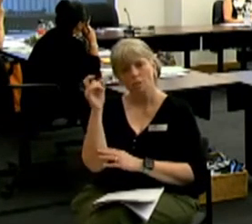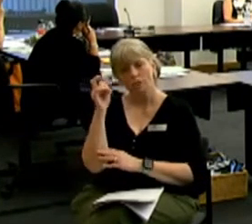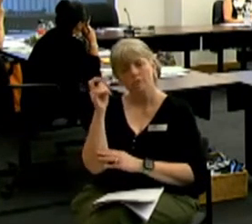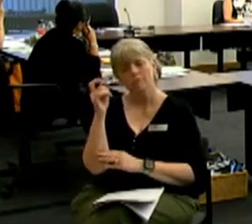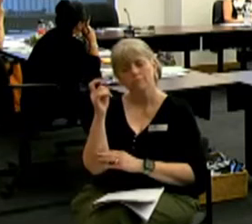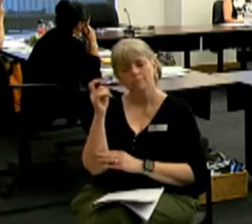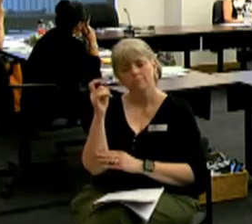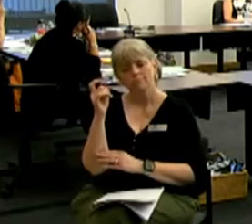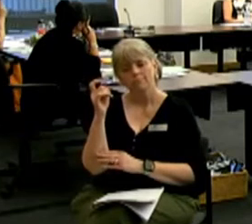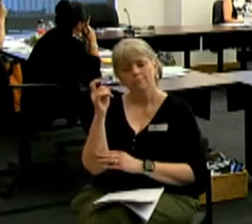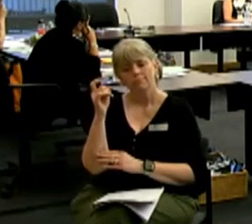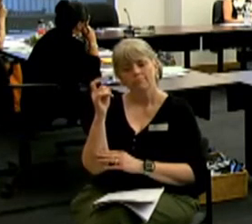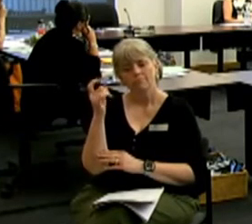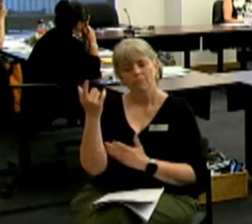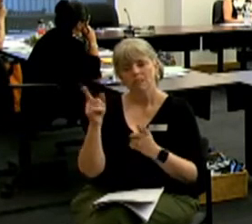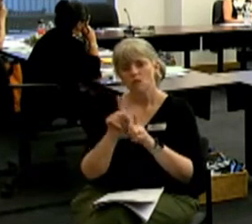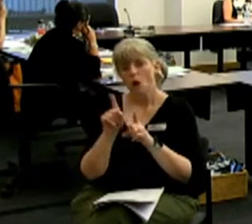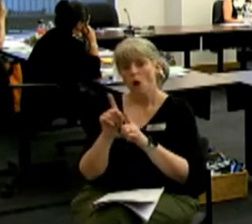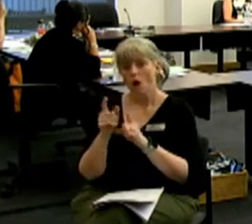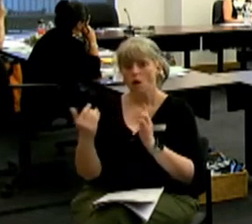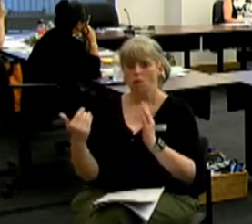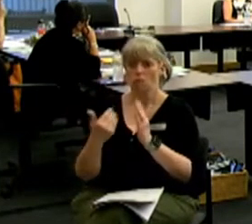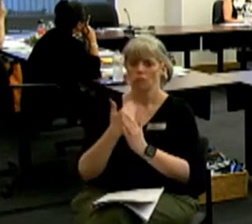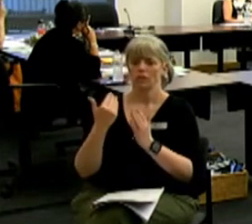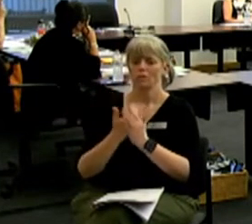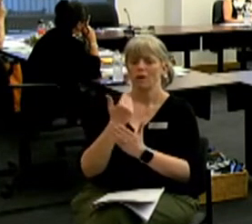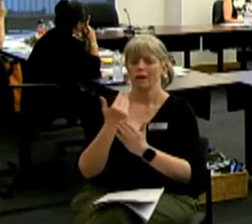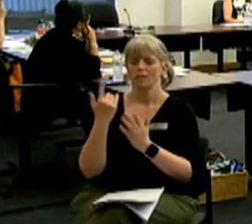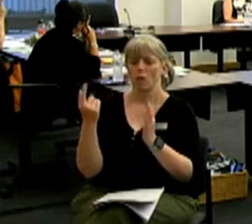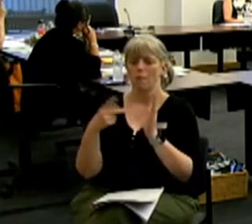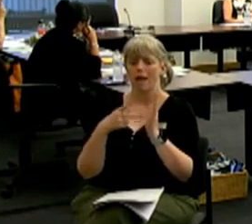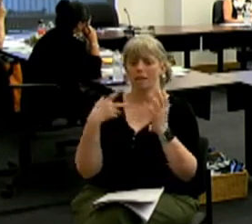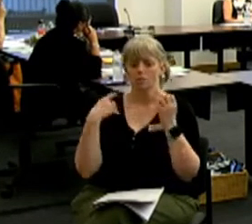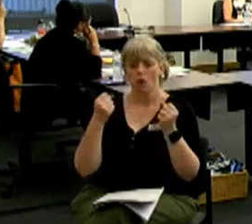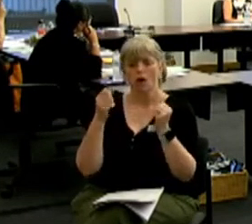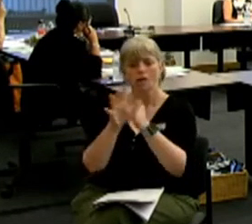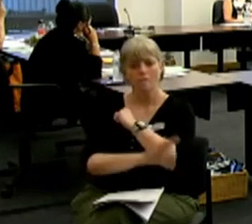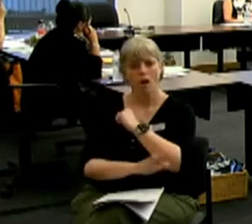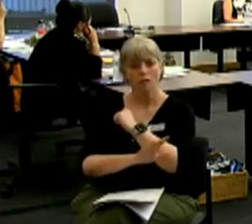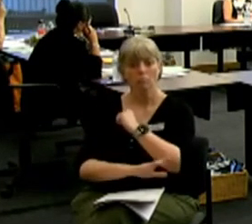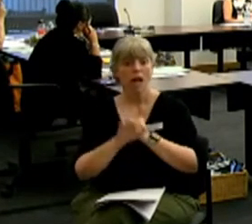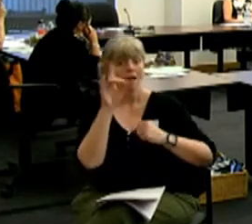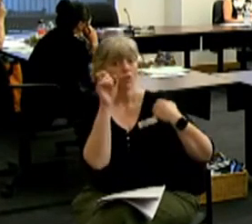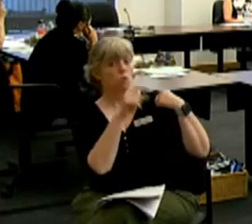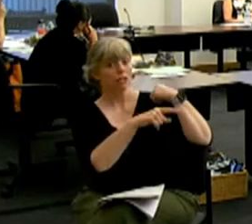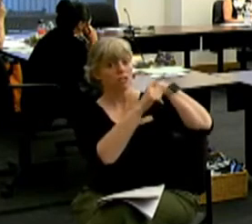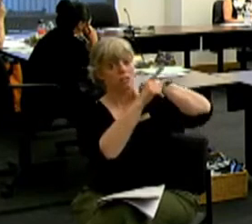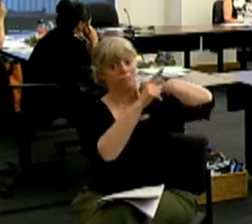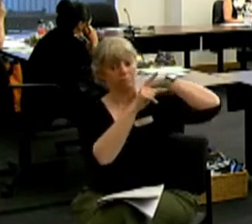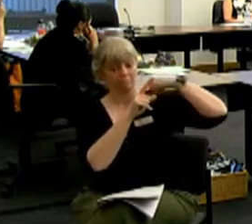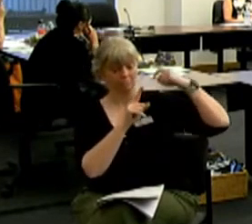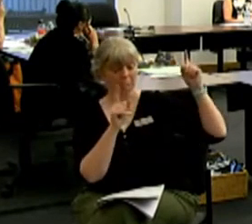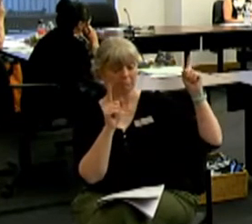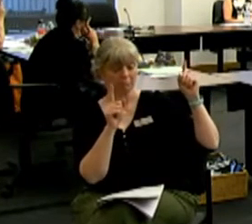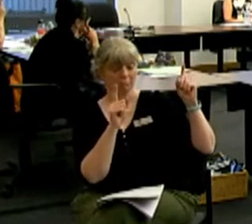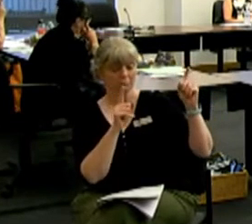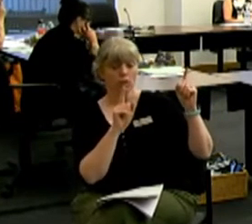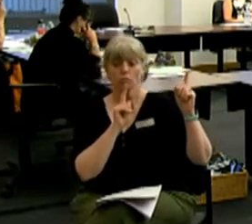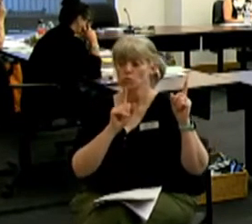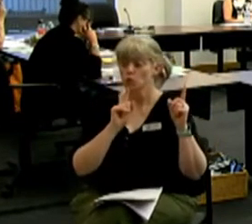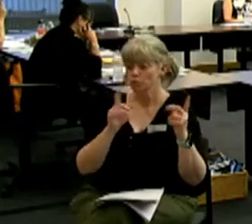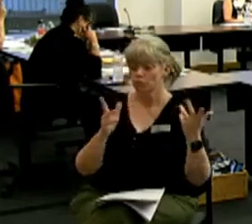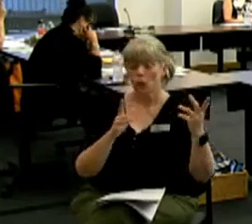and let's all regenerate and come back strong in the fall. Thank you. I have a question for Dr. Marsink.